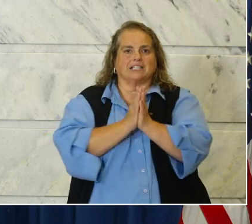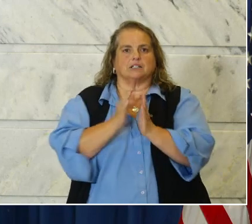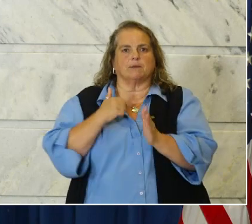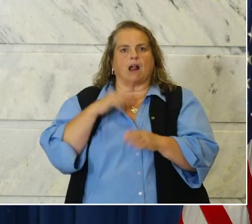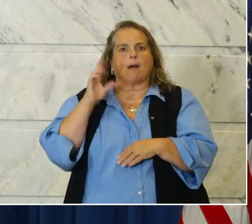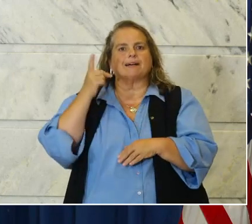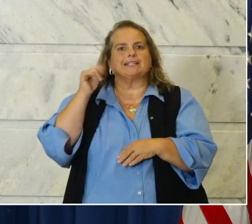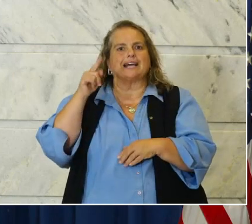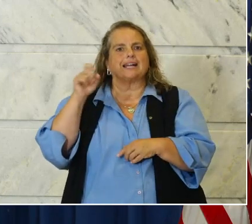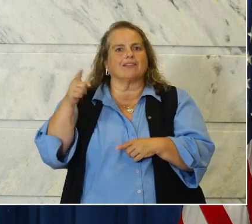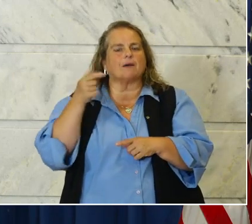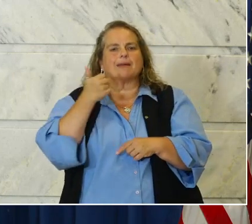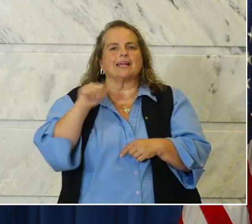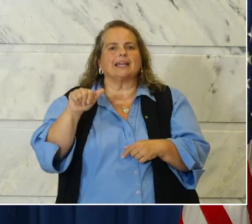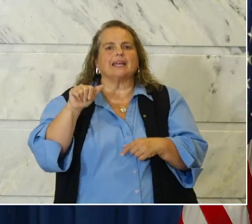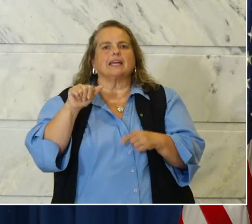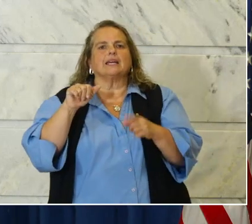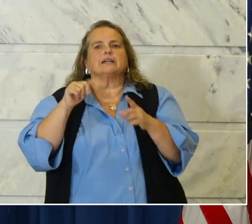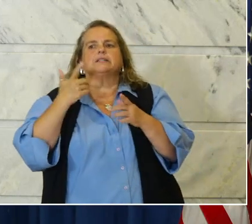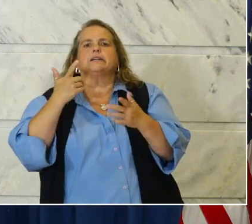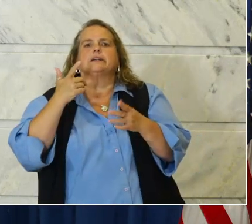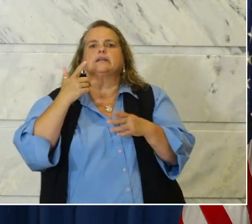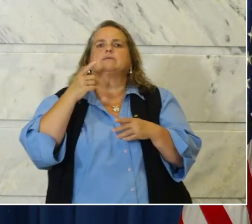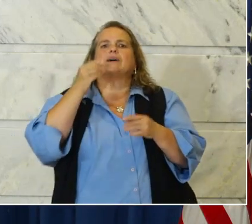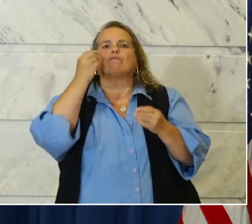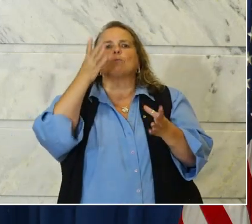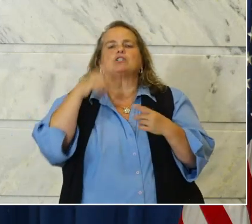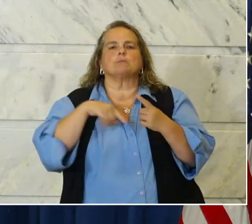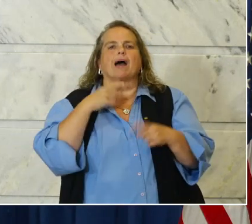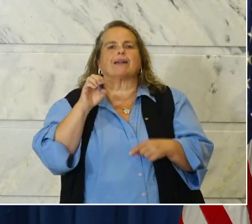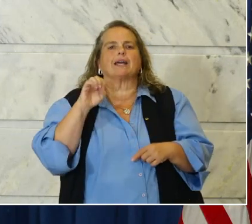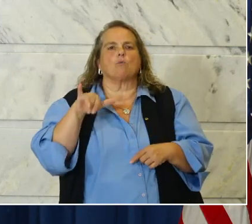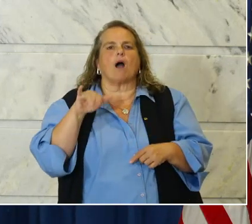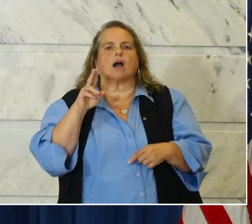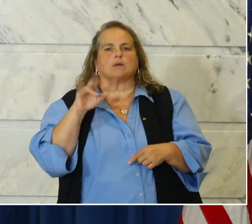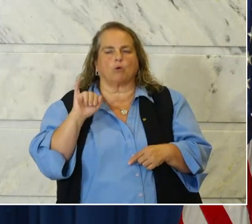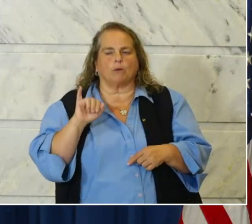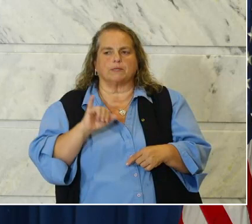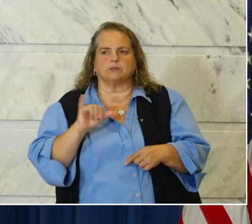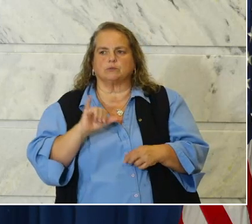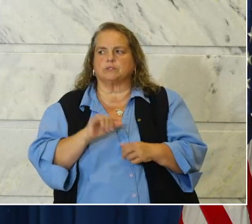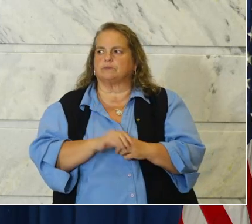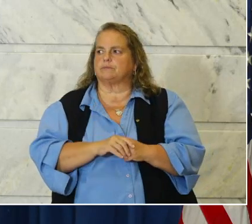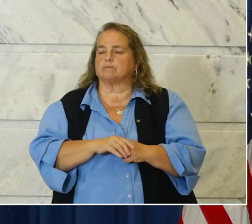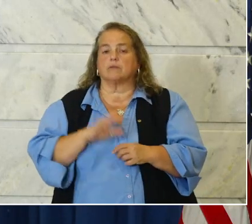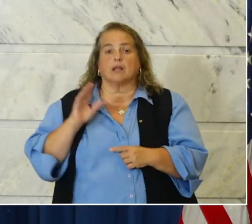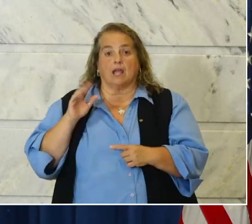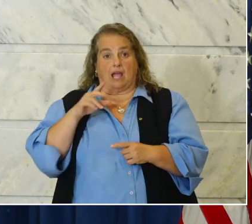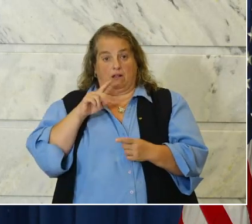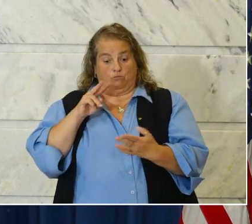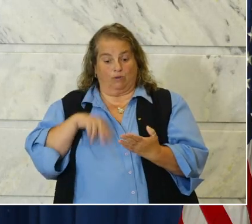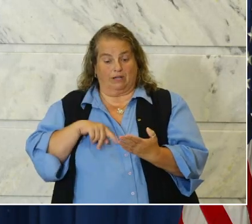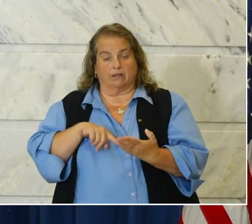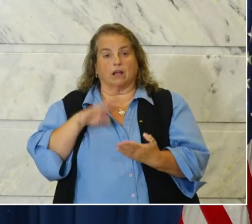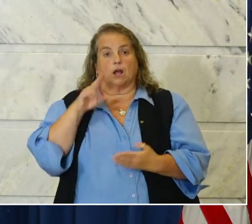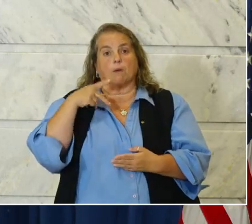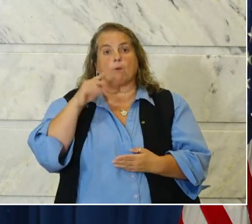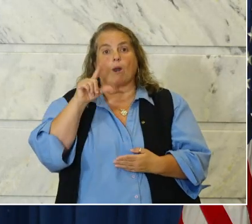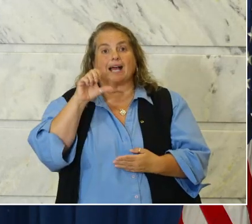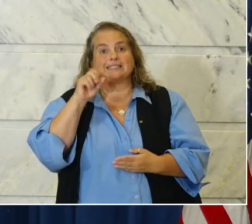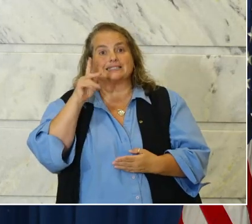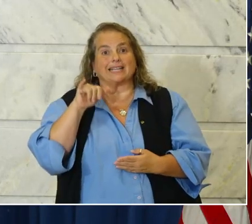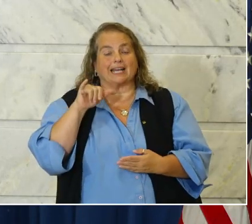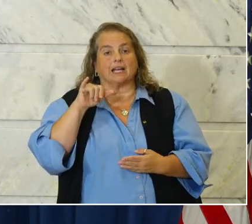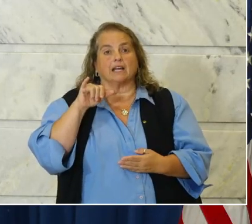any new terms for EY, and let them know as well. Pulaski County has 2 flea markets in Somerset, which on